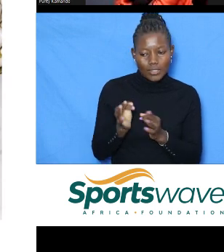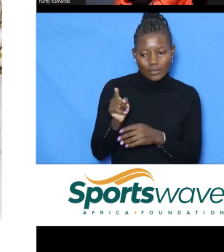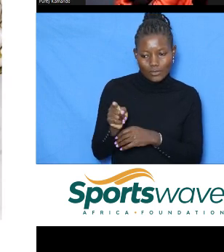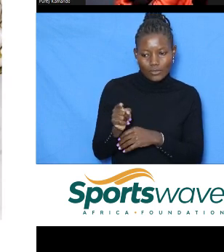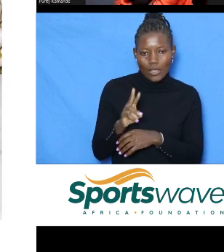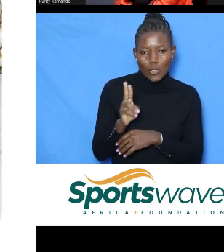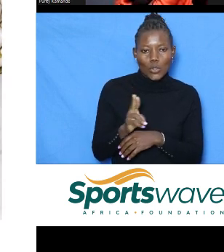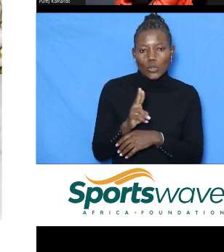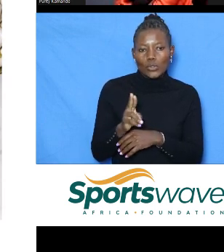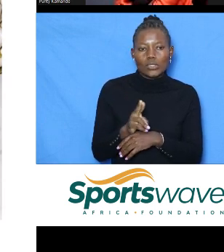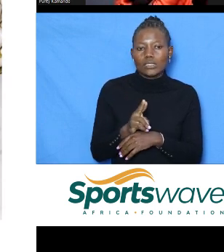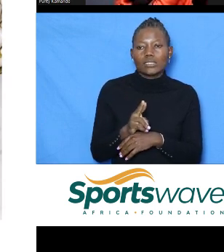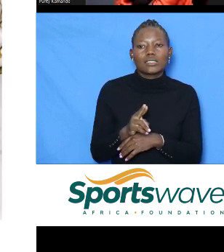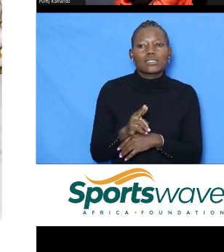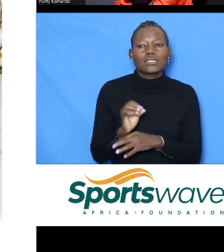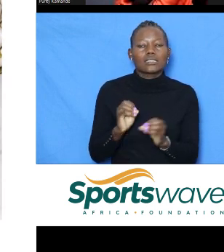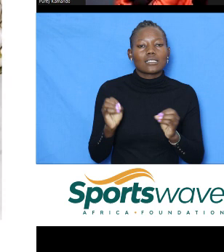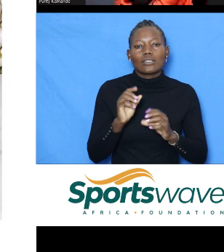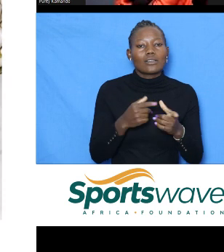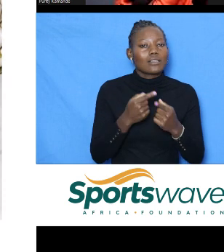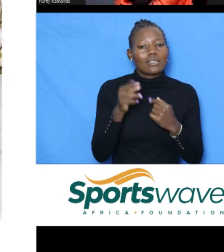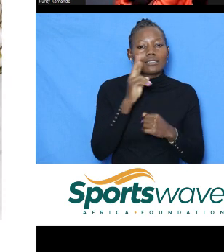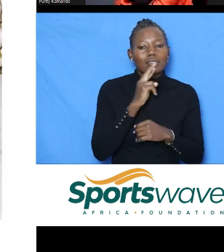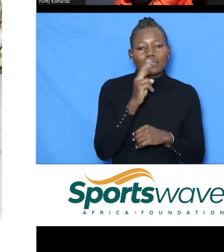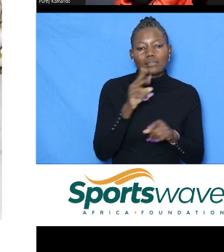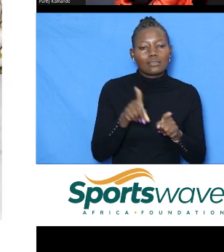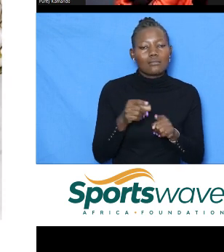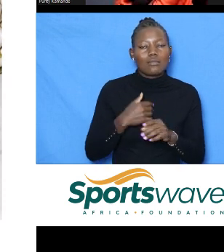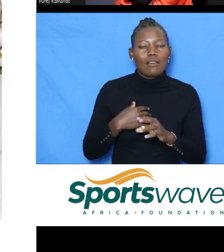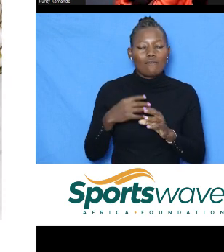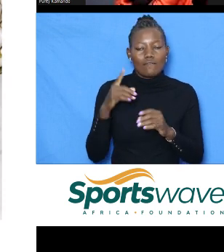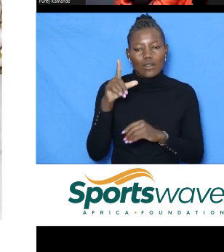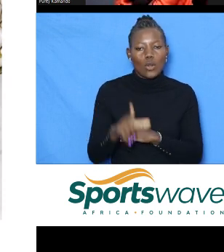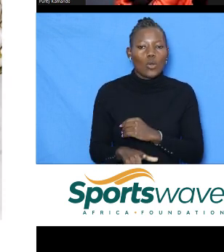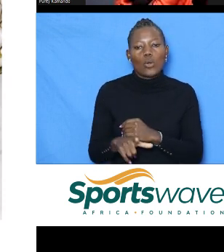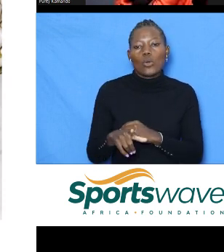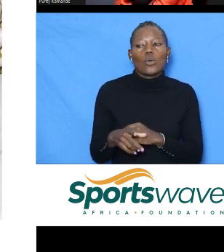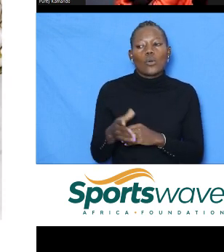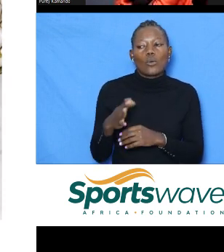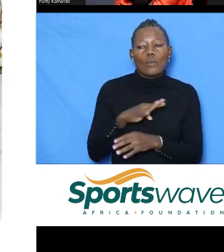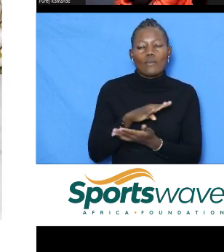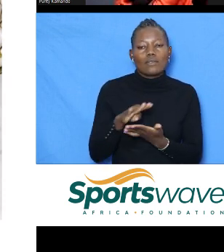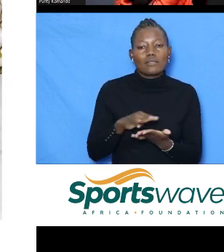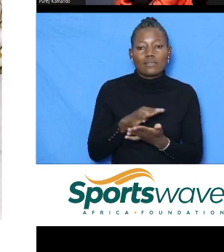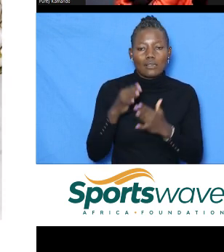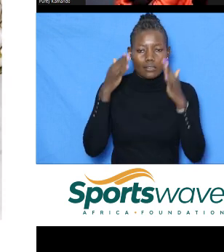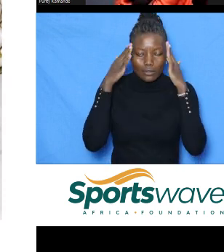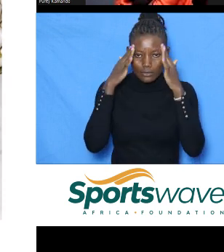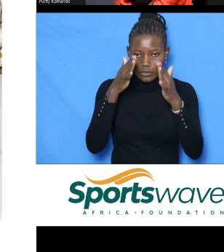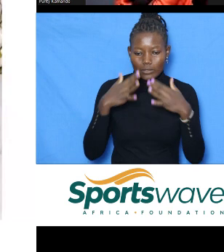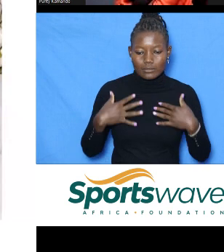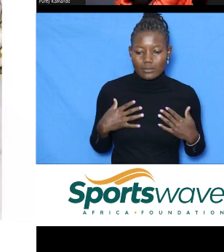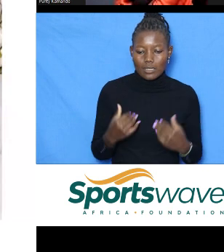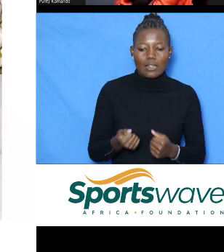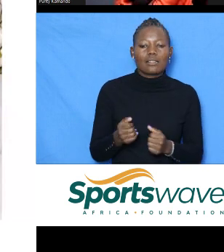is the only way to avoid coming into contact with some of the contaminated supplements. So here we are basically focusing on a